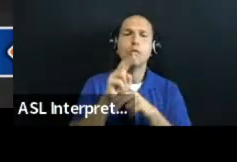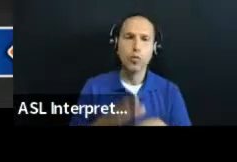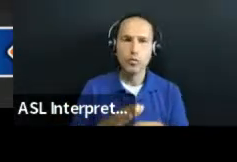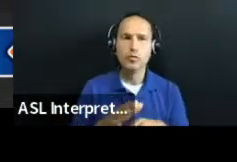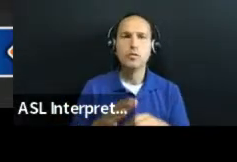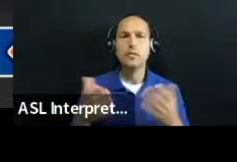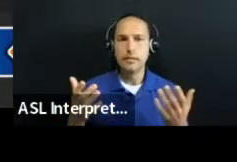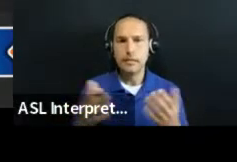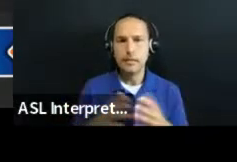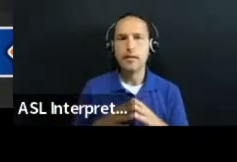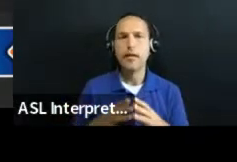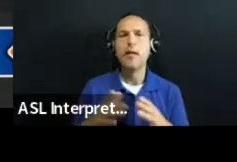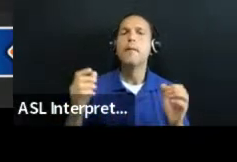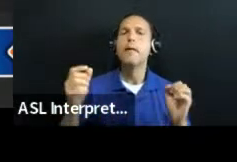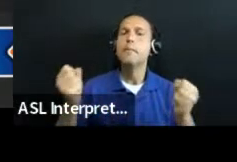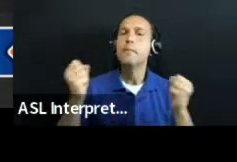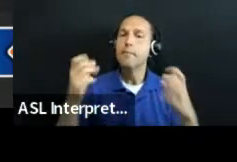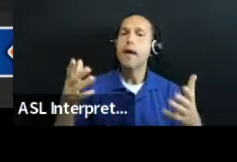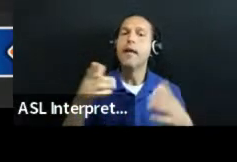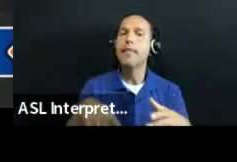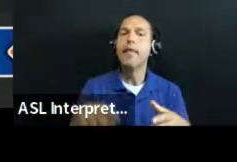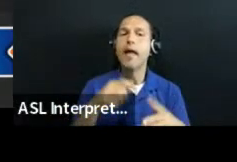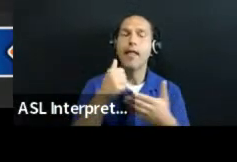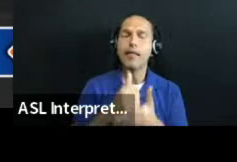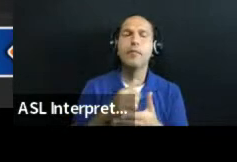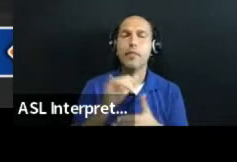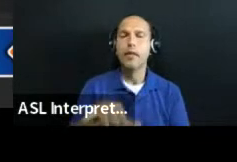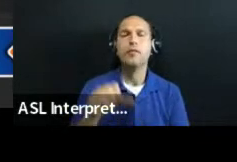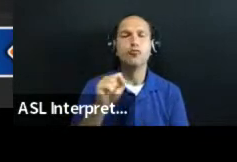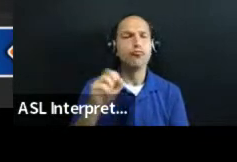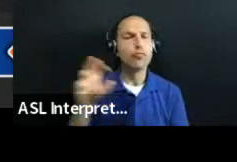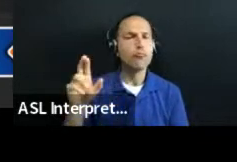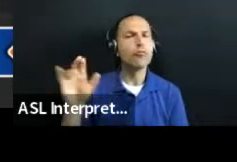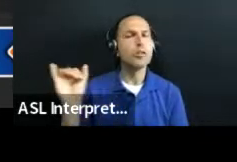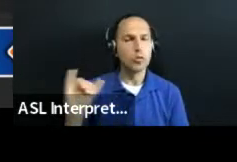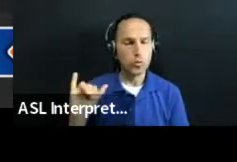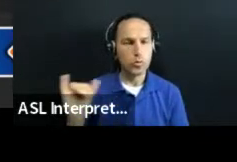And a lot of this also helps screen reader users as well.